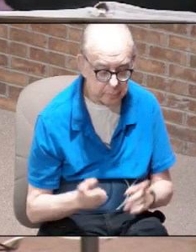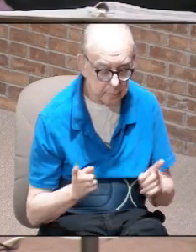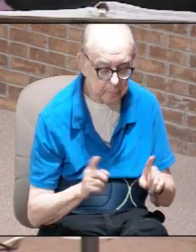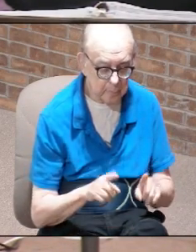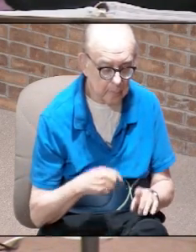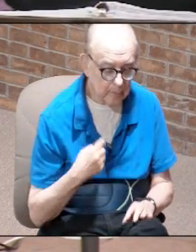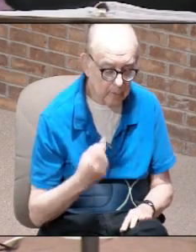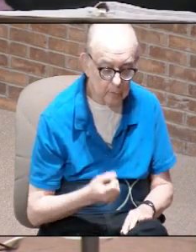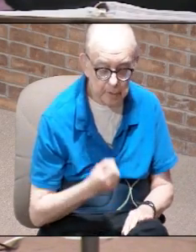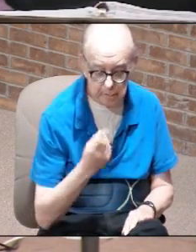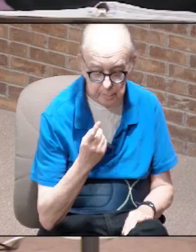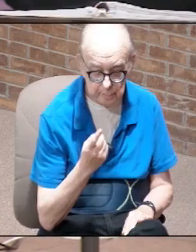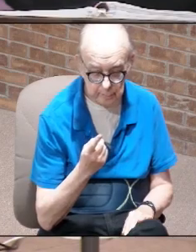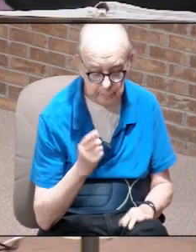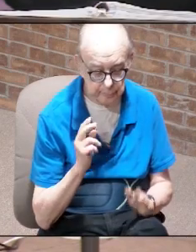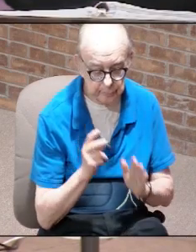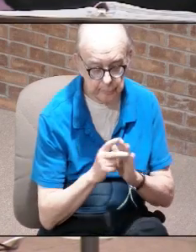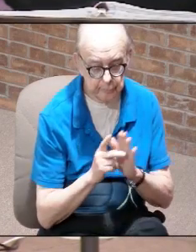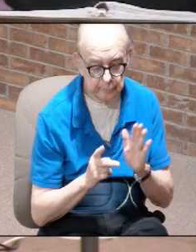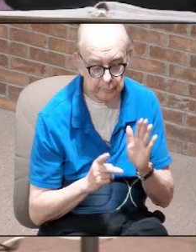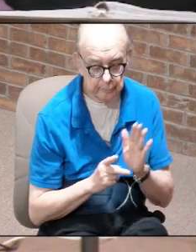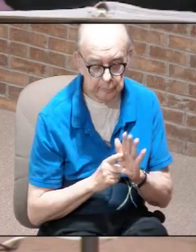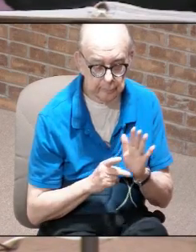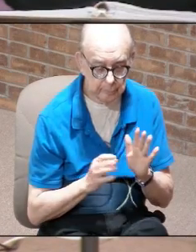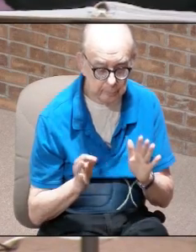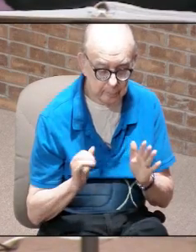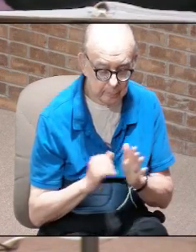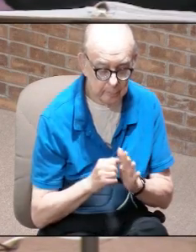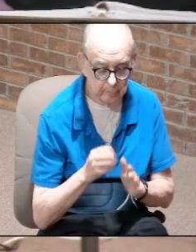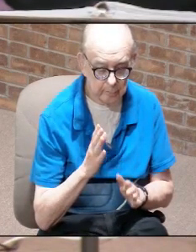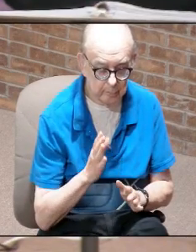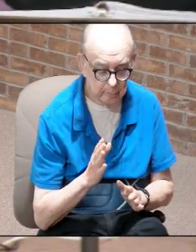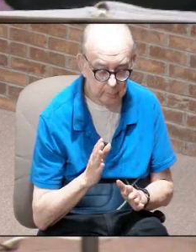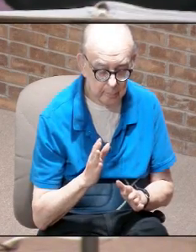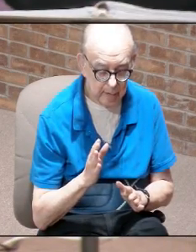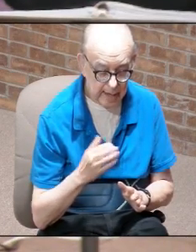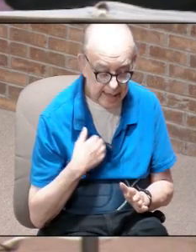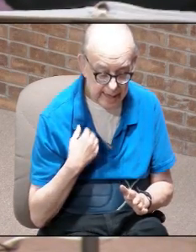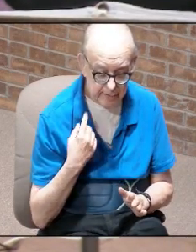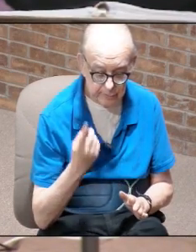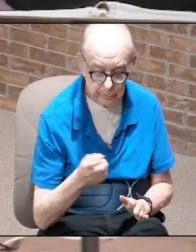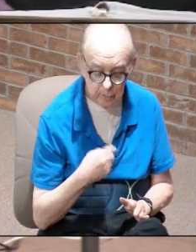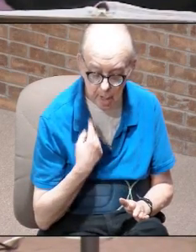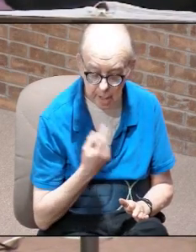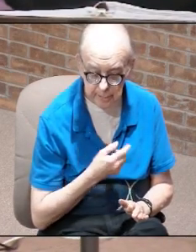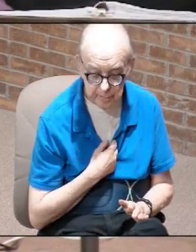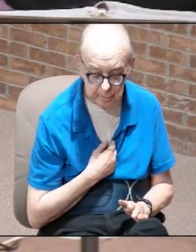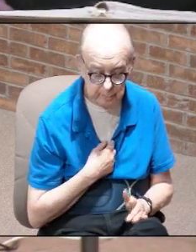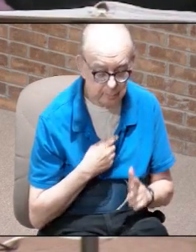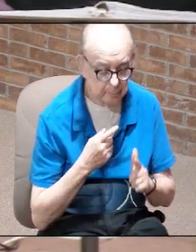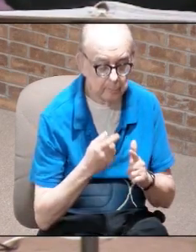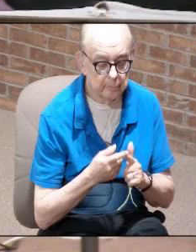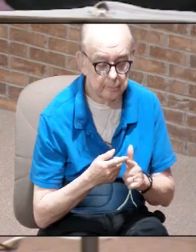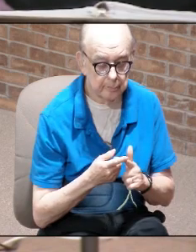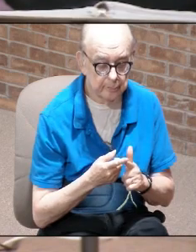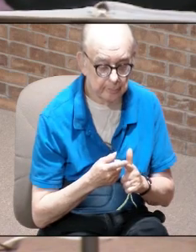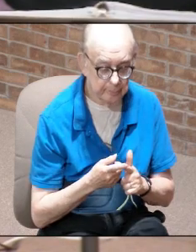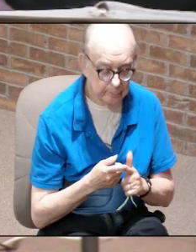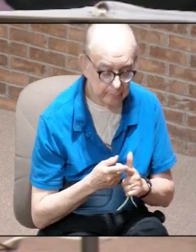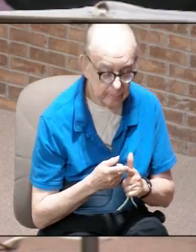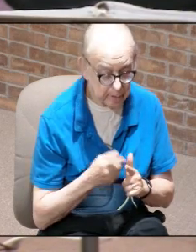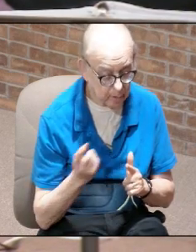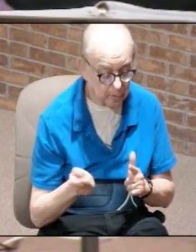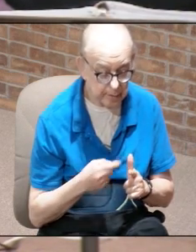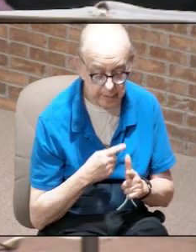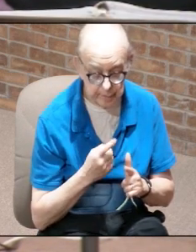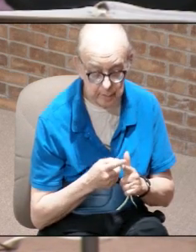When we understand the principles that God has for us, then and